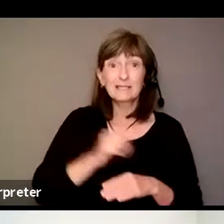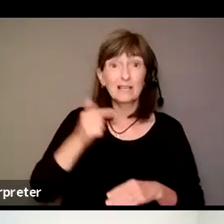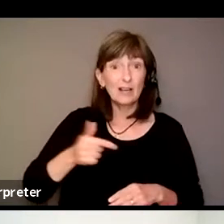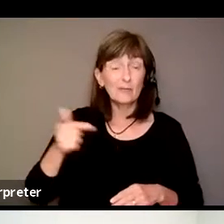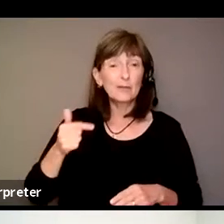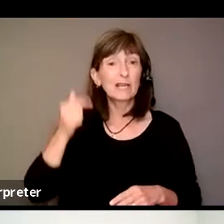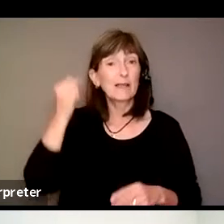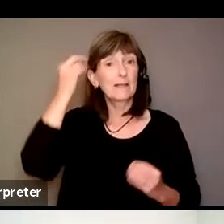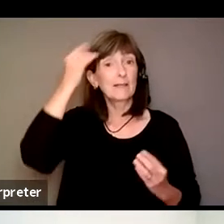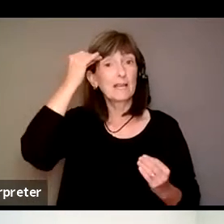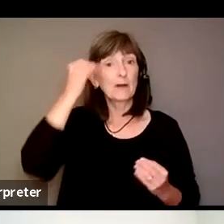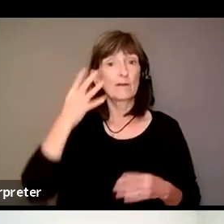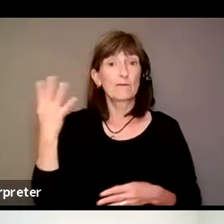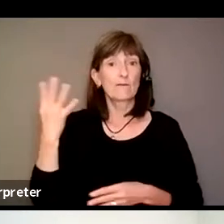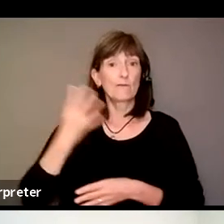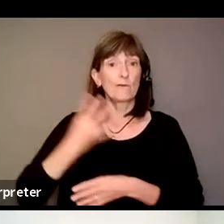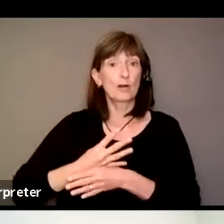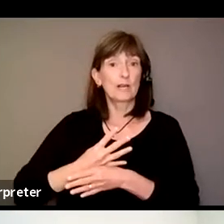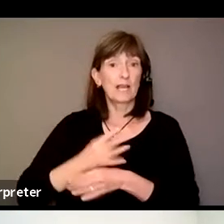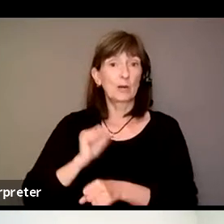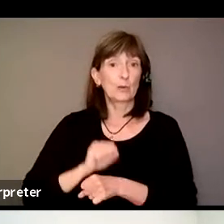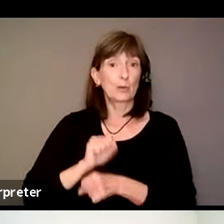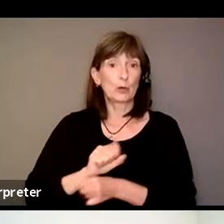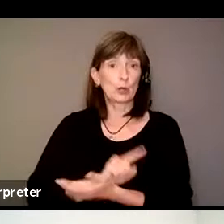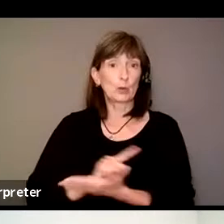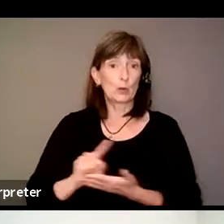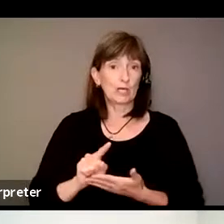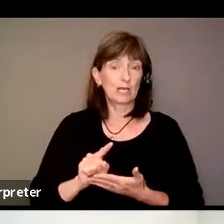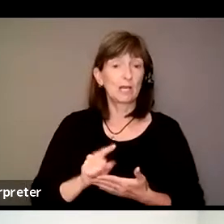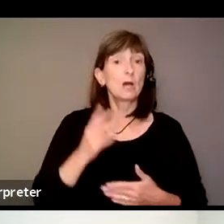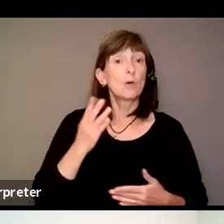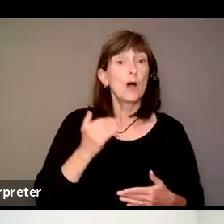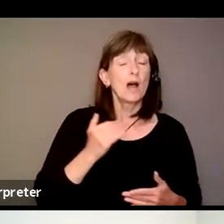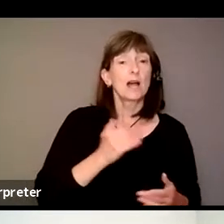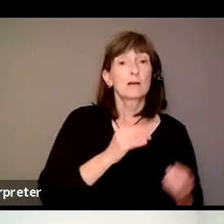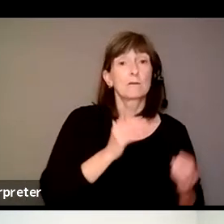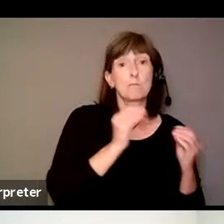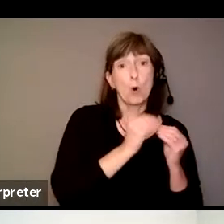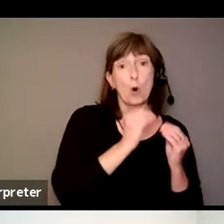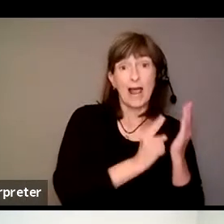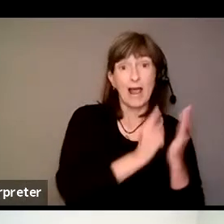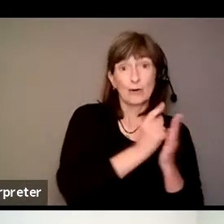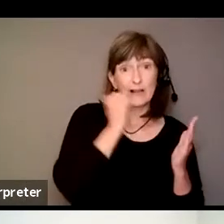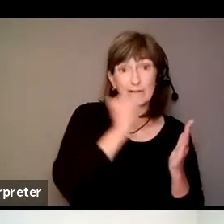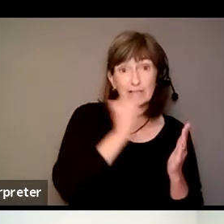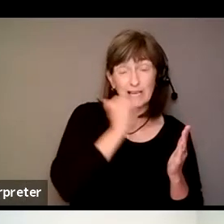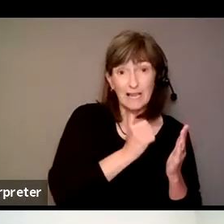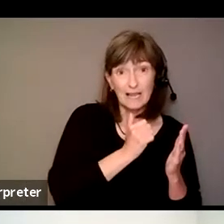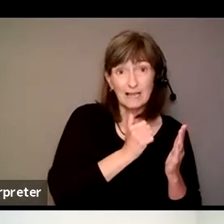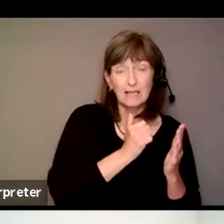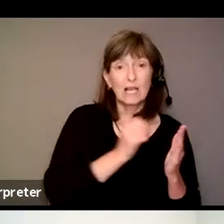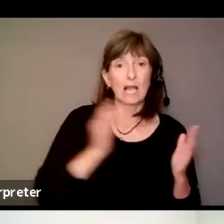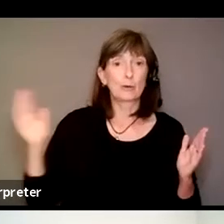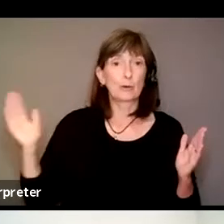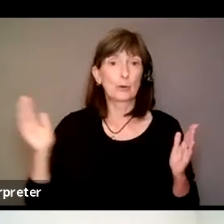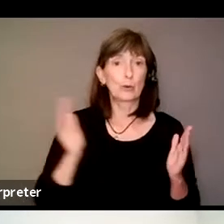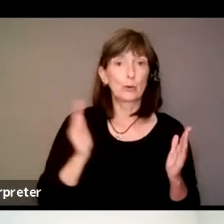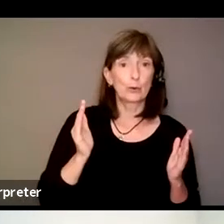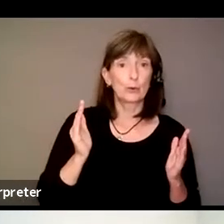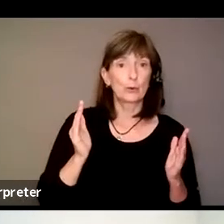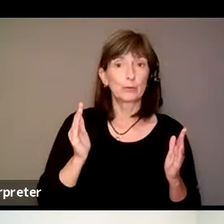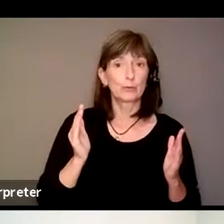consider looking at promotion of 4-day work weeks, because what it does, it actually helps with reducing mental